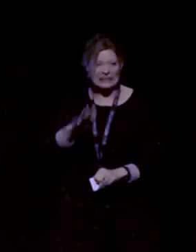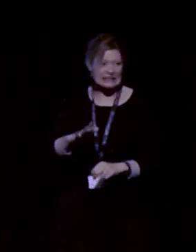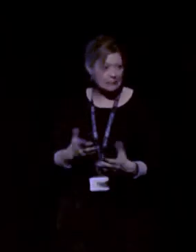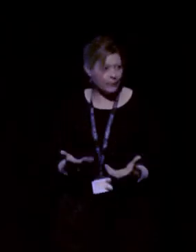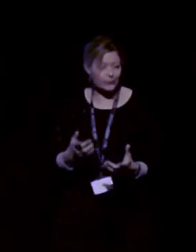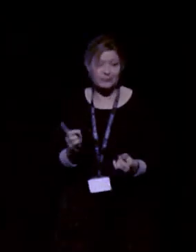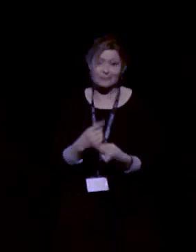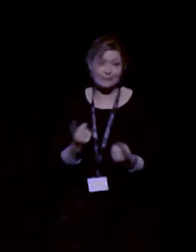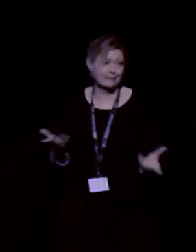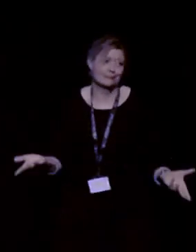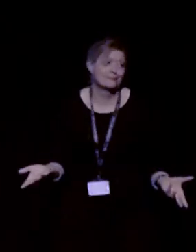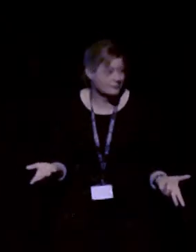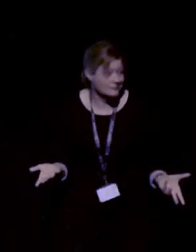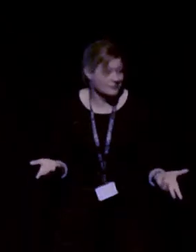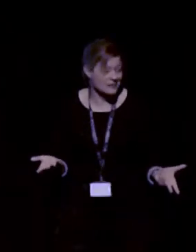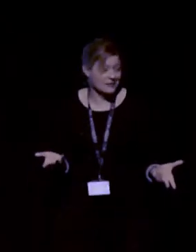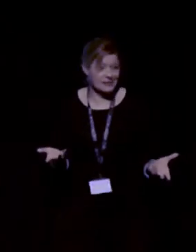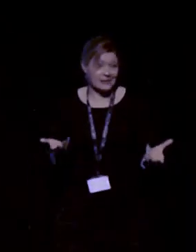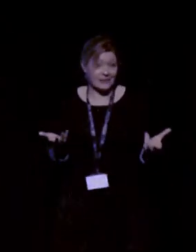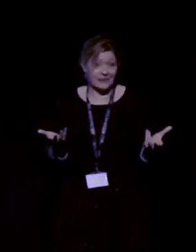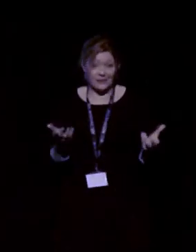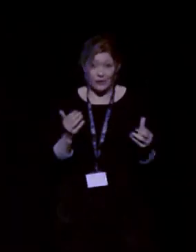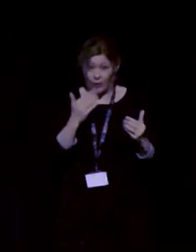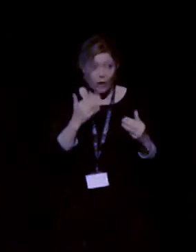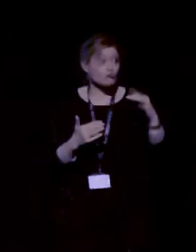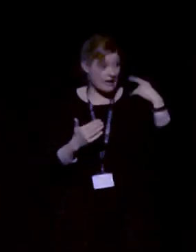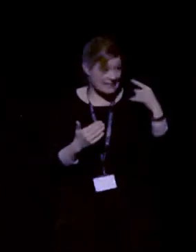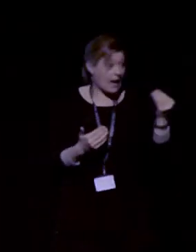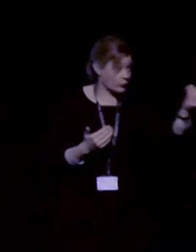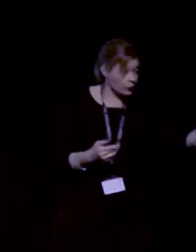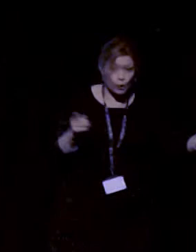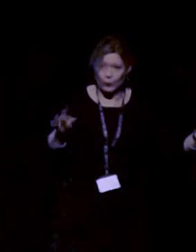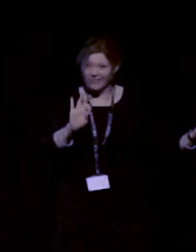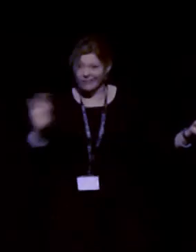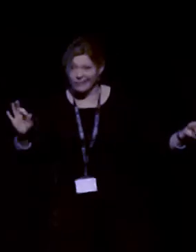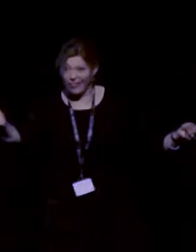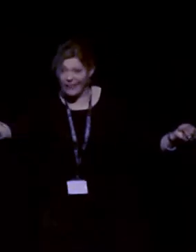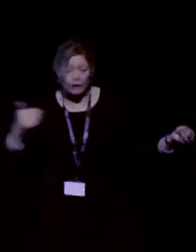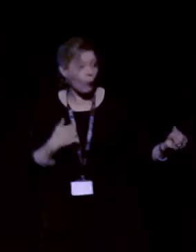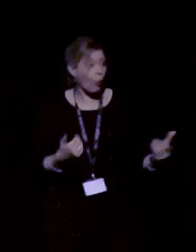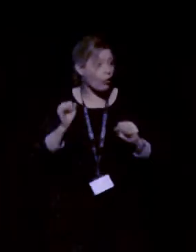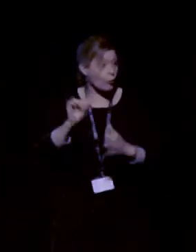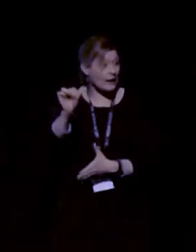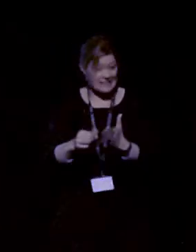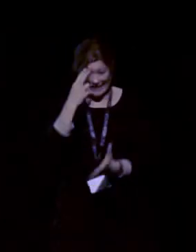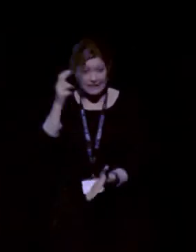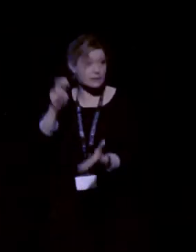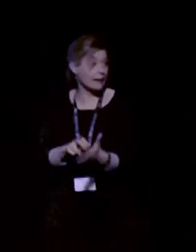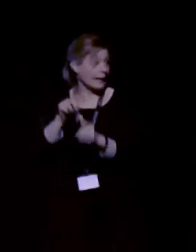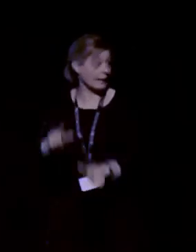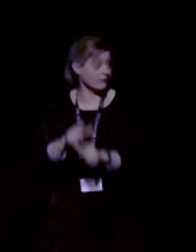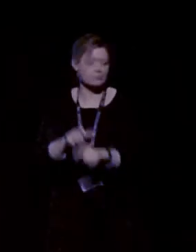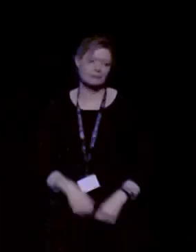effect of these maskers. It's not appropriate just to do nothing, just to put somebody on the waiting list. They should get some kind of treatment,